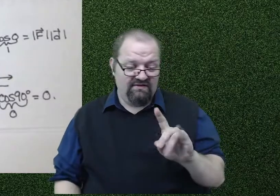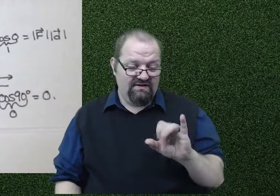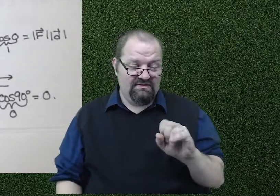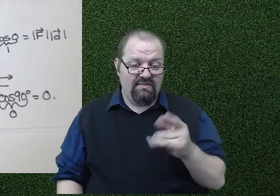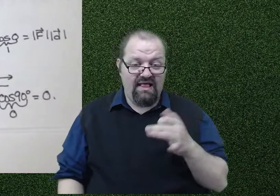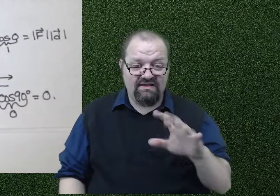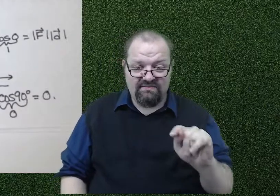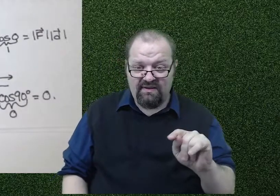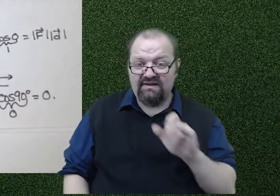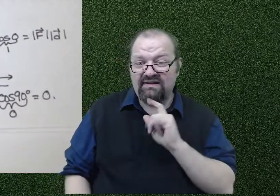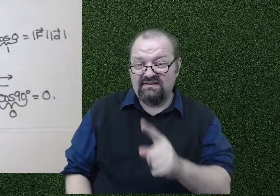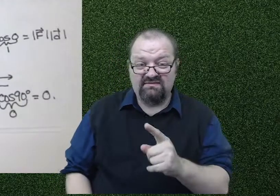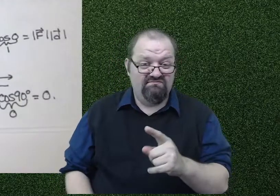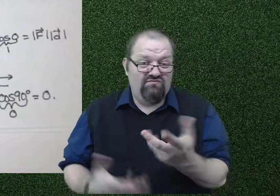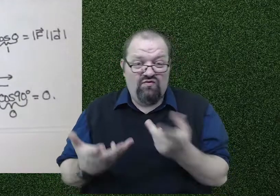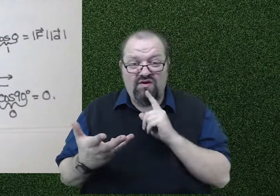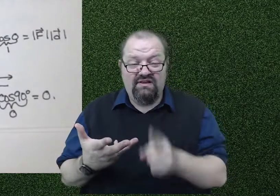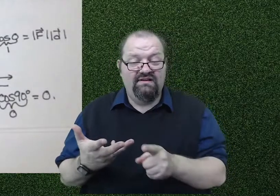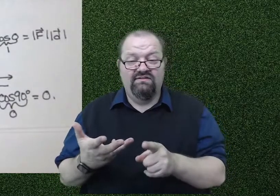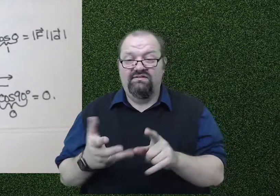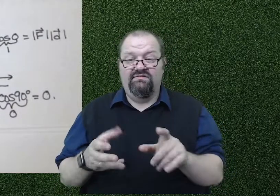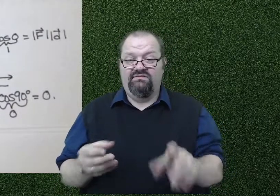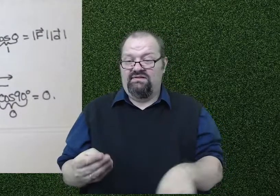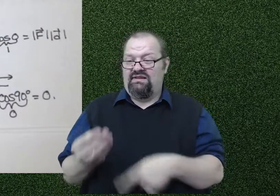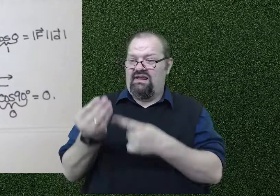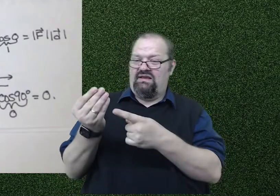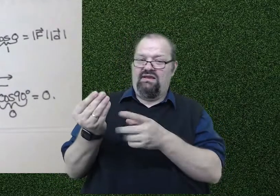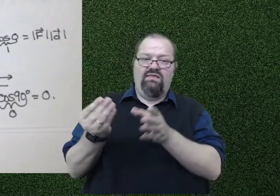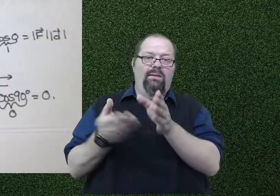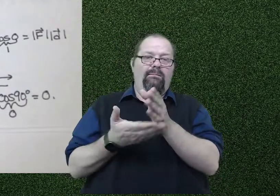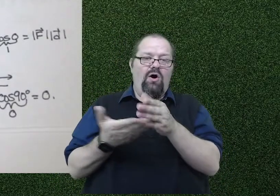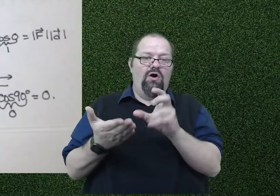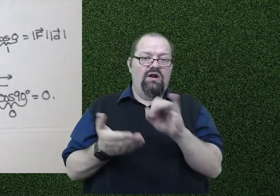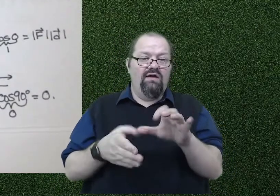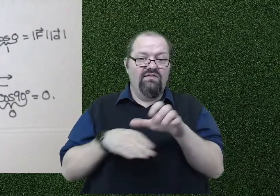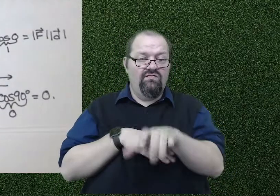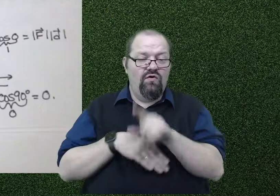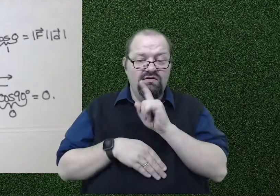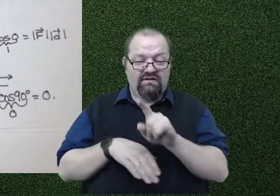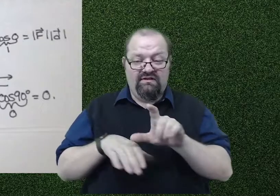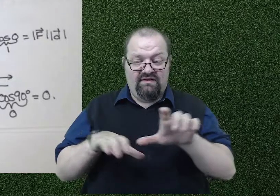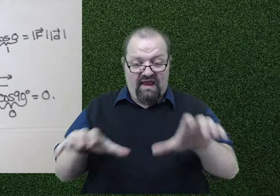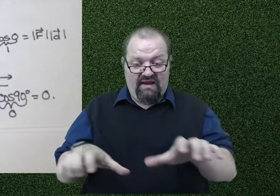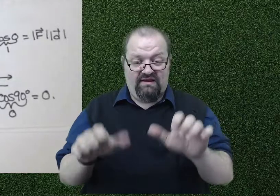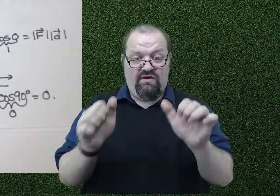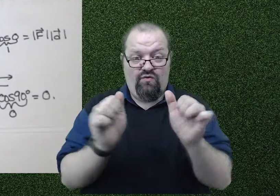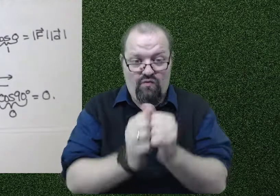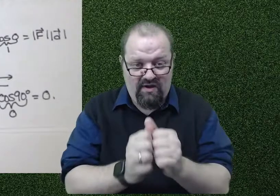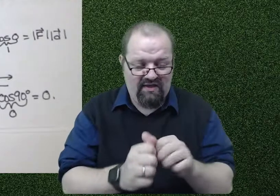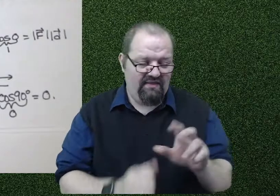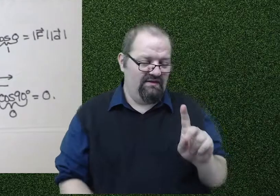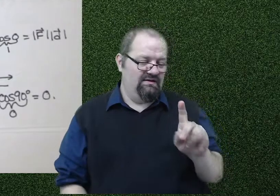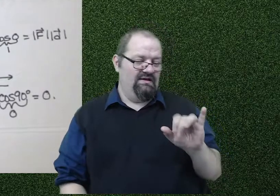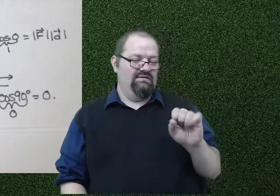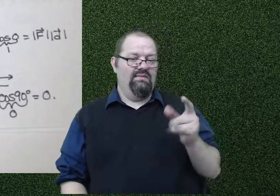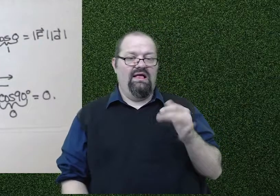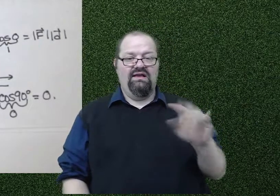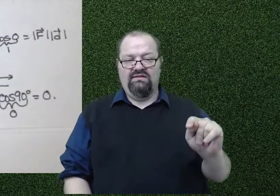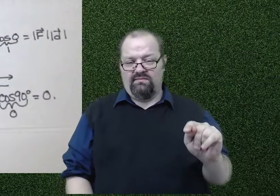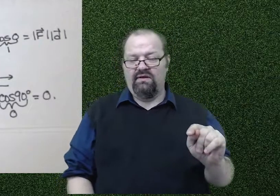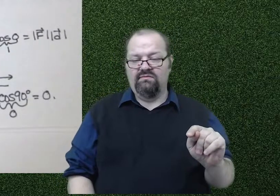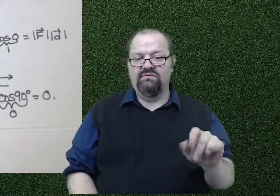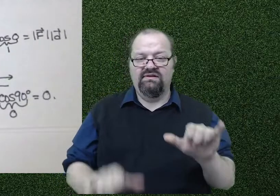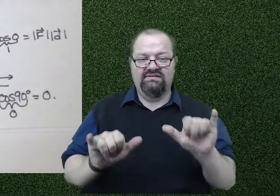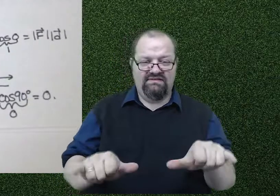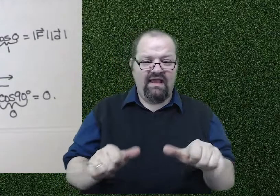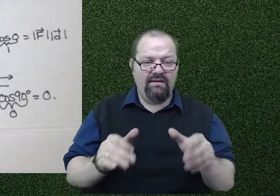is basically taking the part of the force that's acting in the direction of the displacement, and it's multiplying those two guys together, and it's